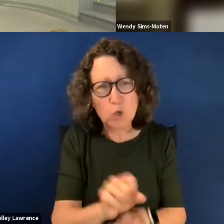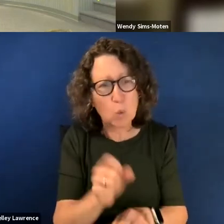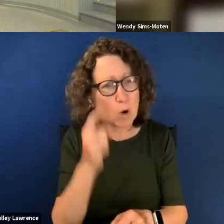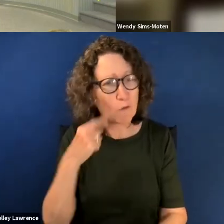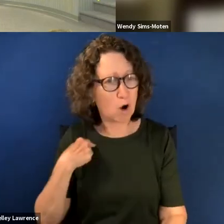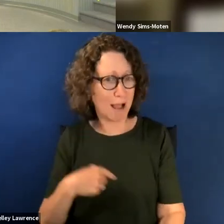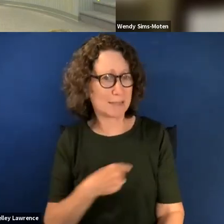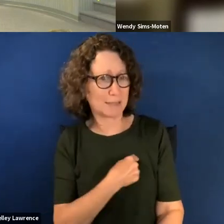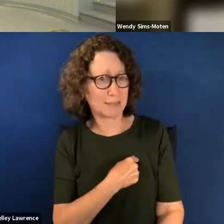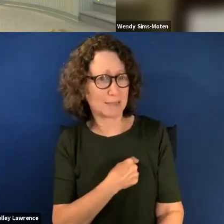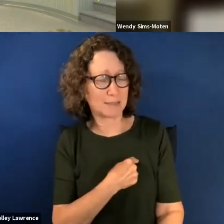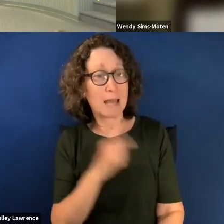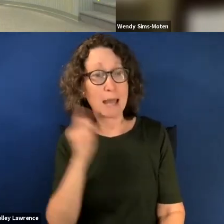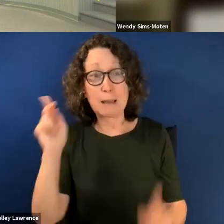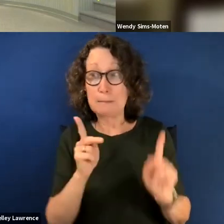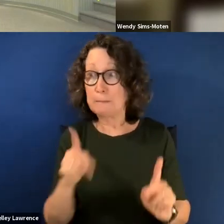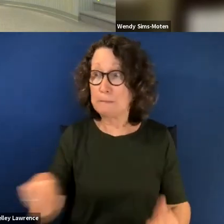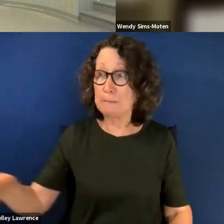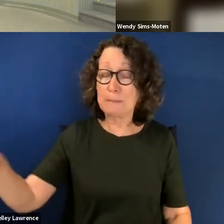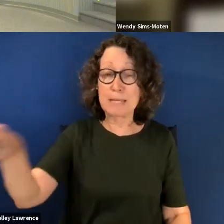us.